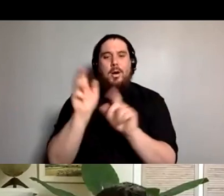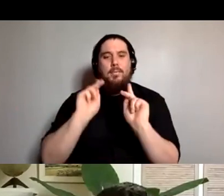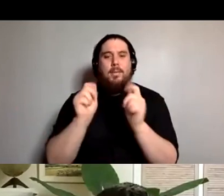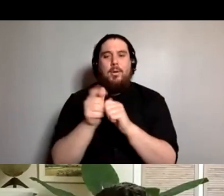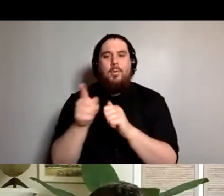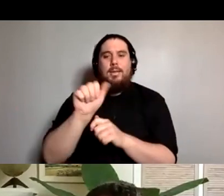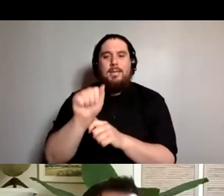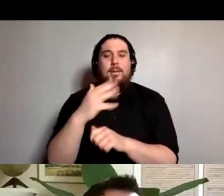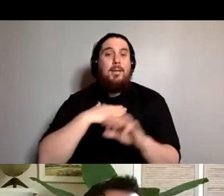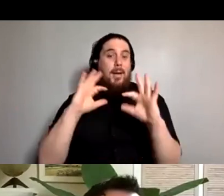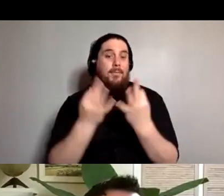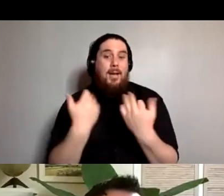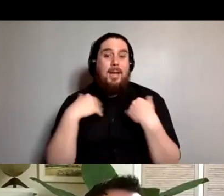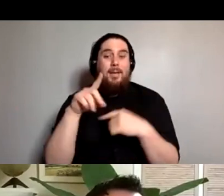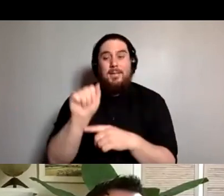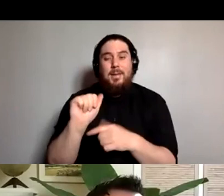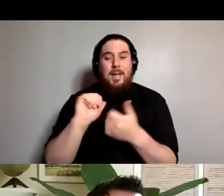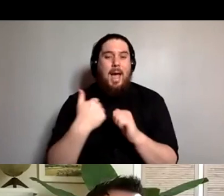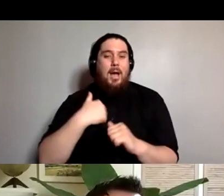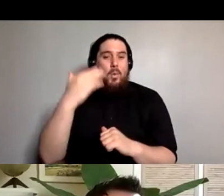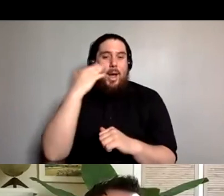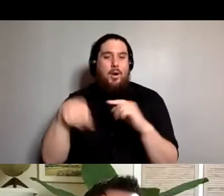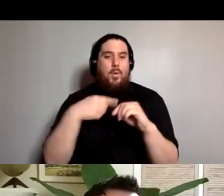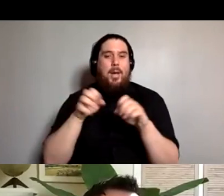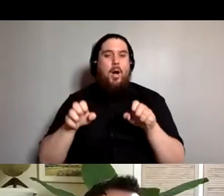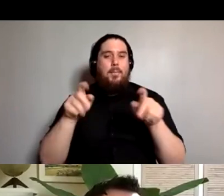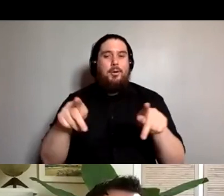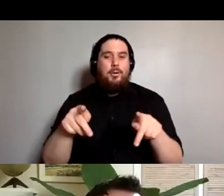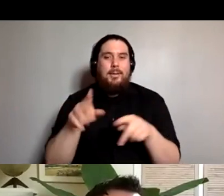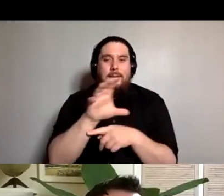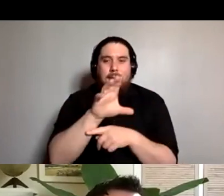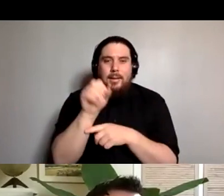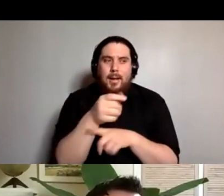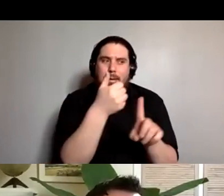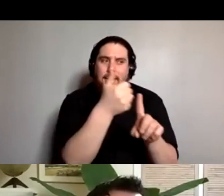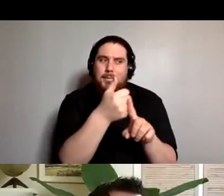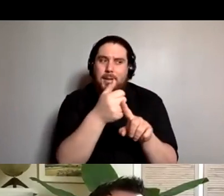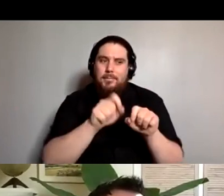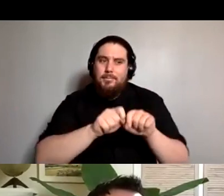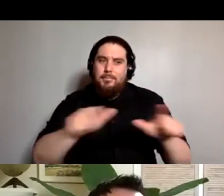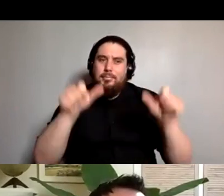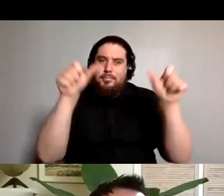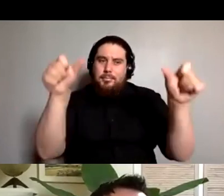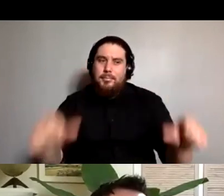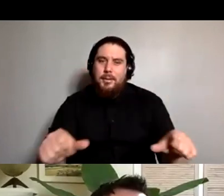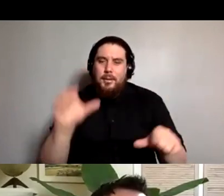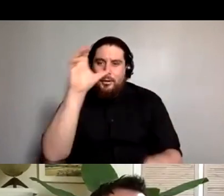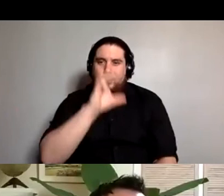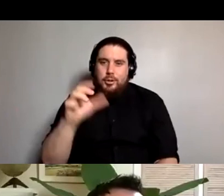families, how do I hear about those opportunities? Do the companies put out, you know, notices that they're looking for